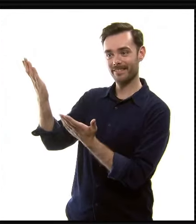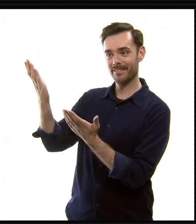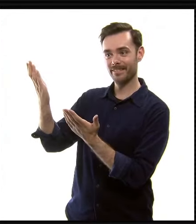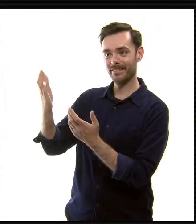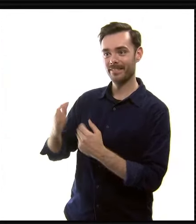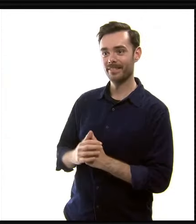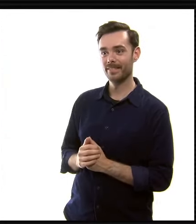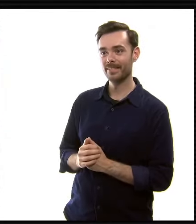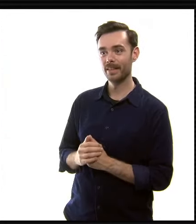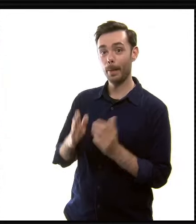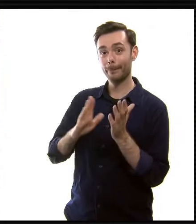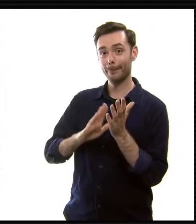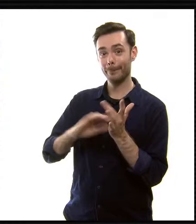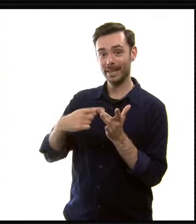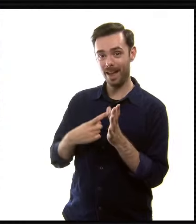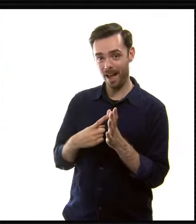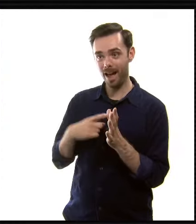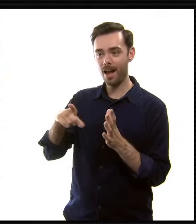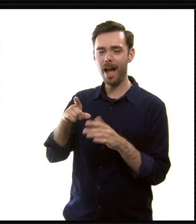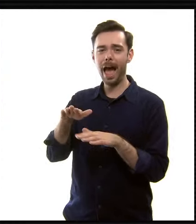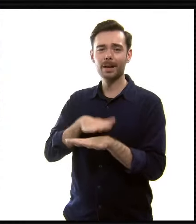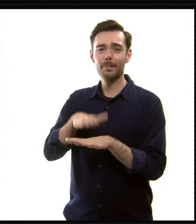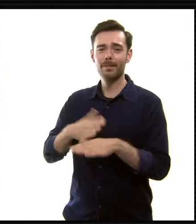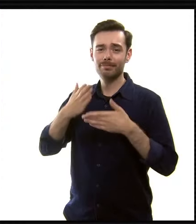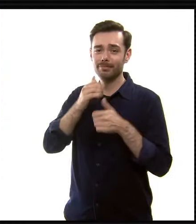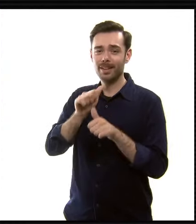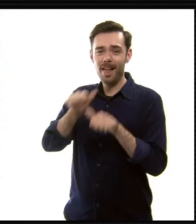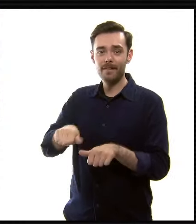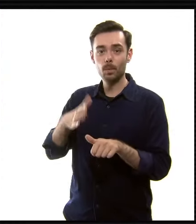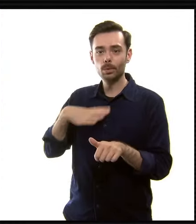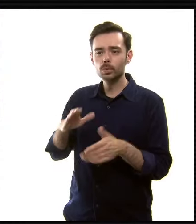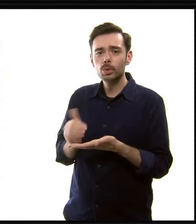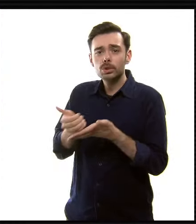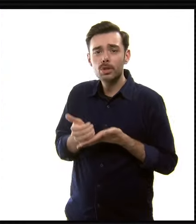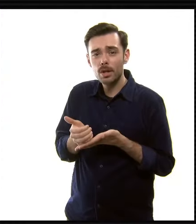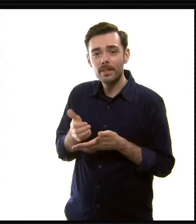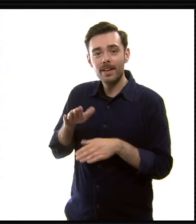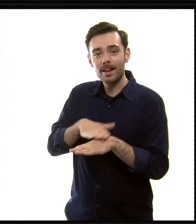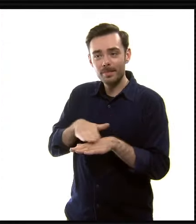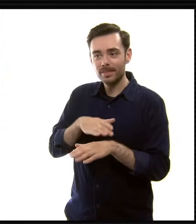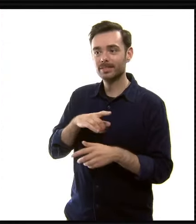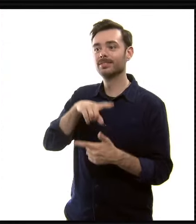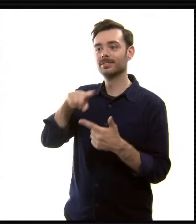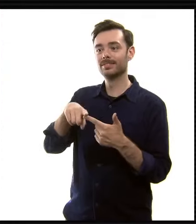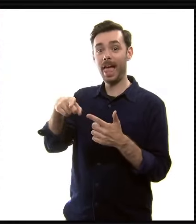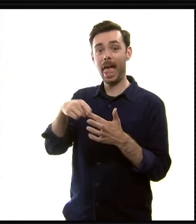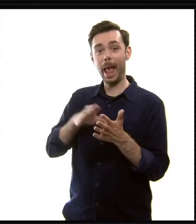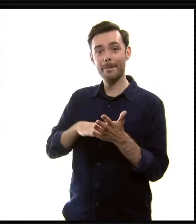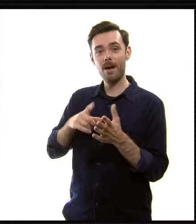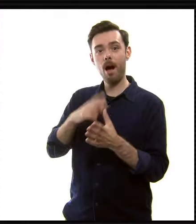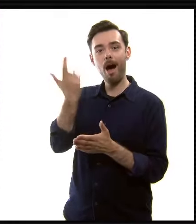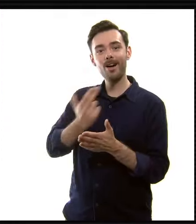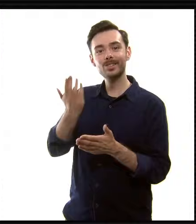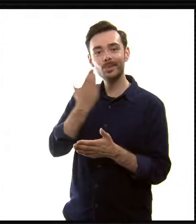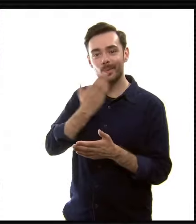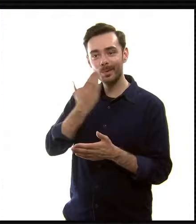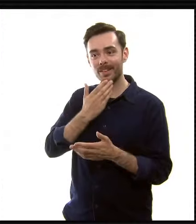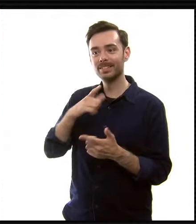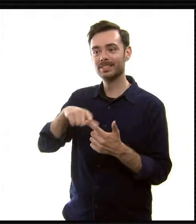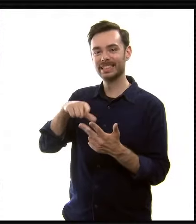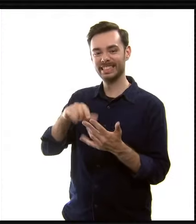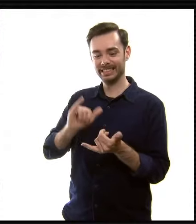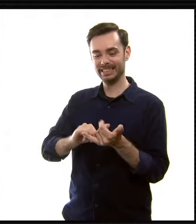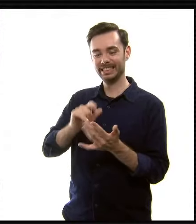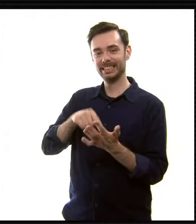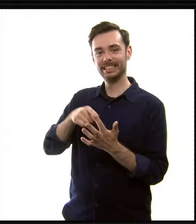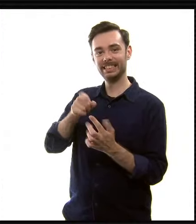animal conservation. She's our animal character. Giraffe. Then we have Emma. She's at the art school. In the front, we have Stephanie on this amazing sailing